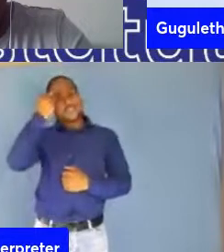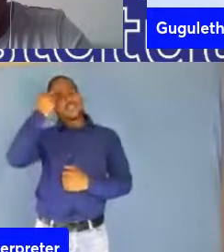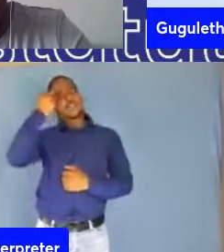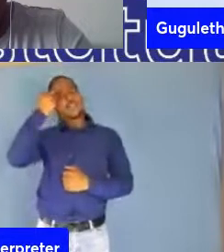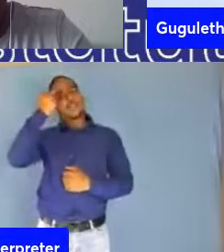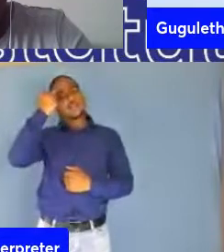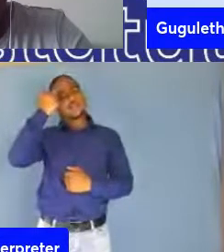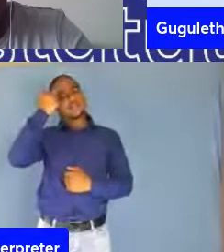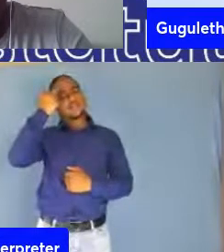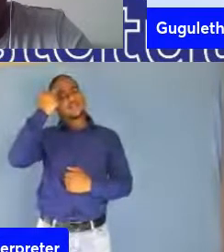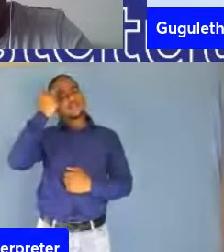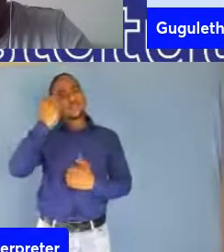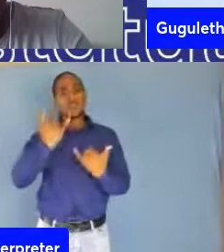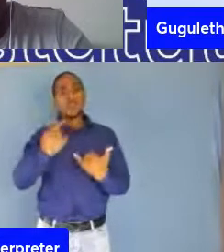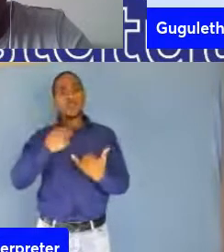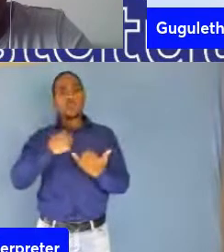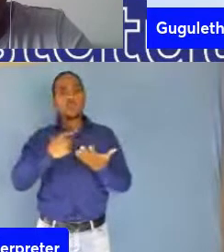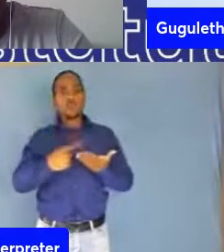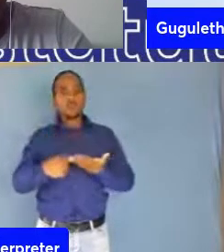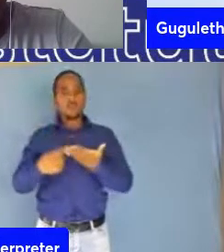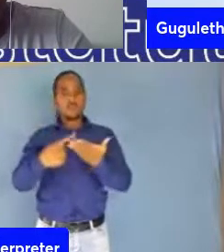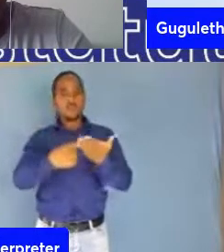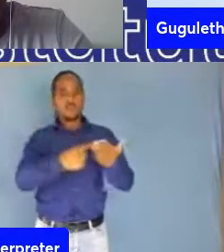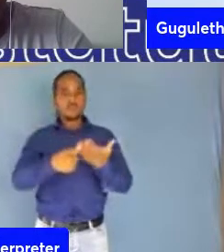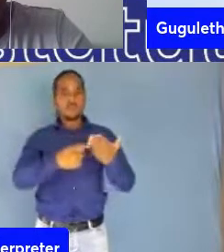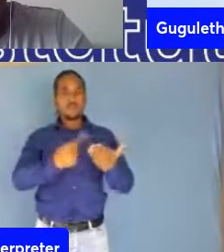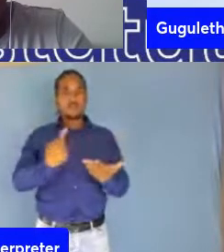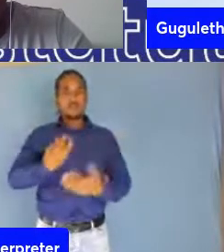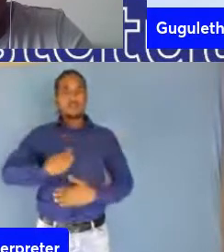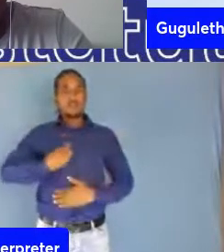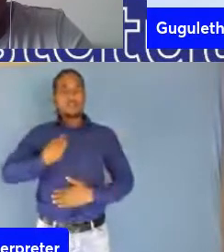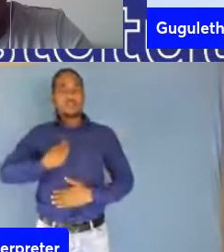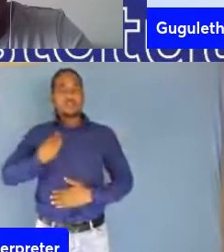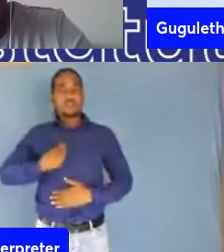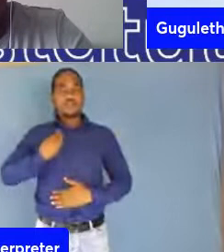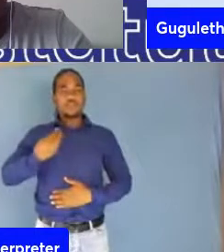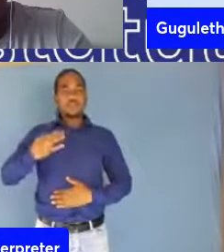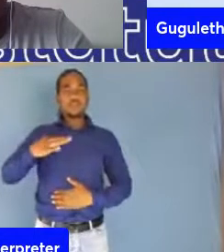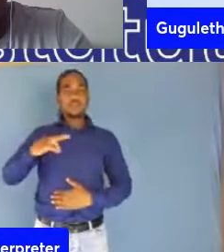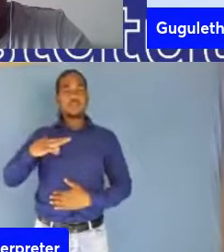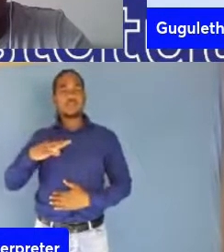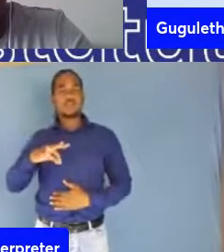about, young girls, we are talking about people